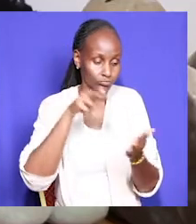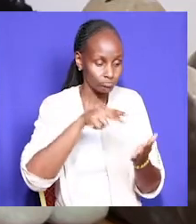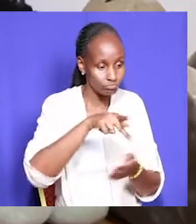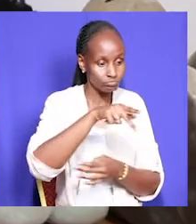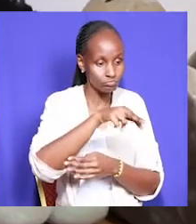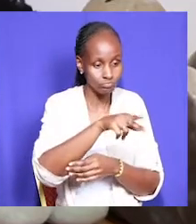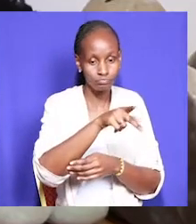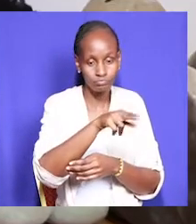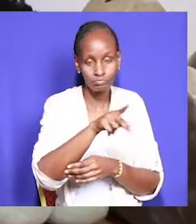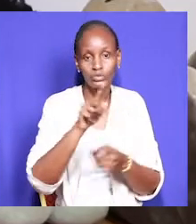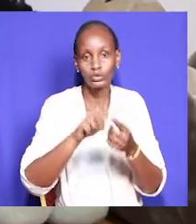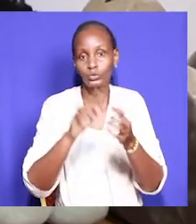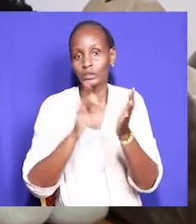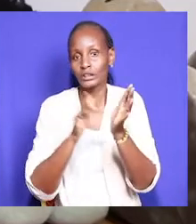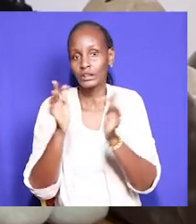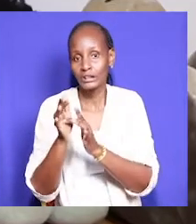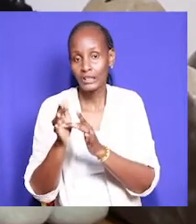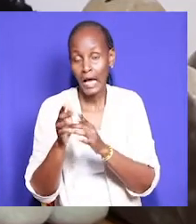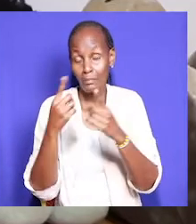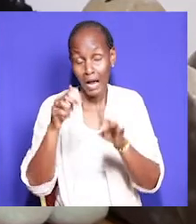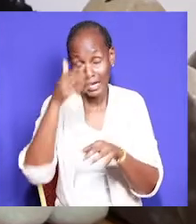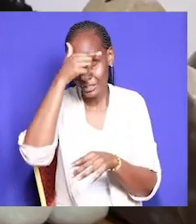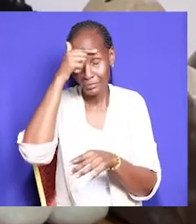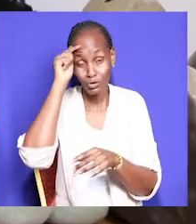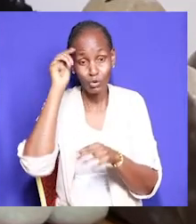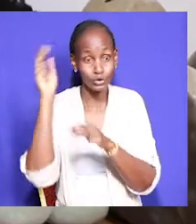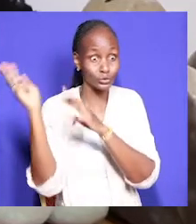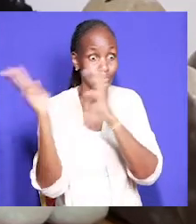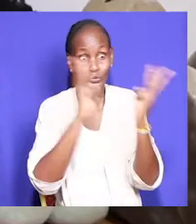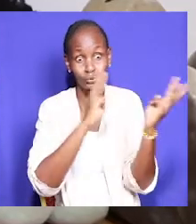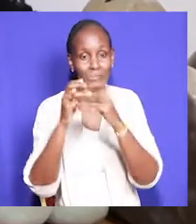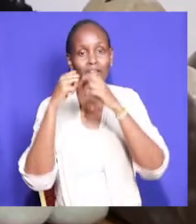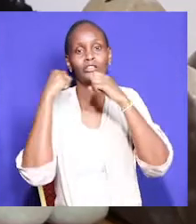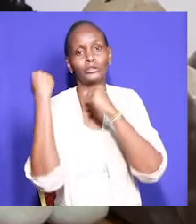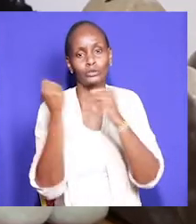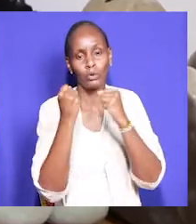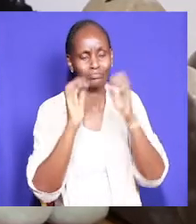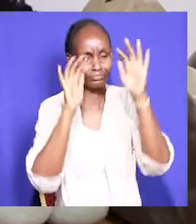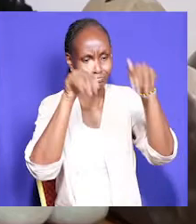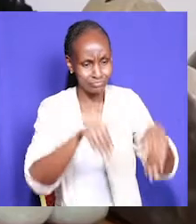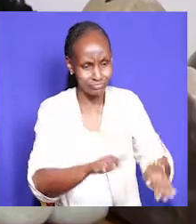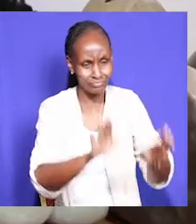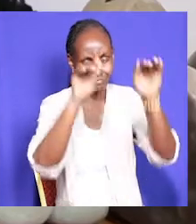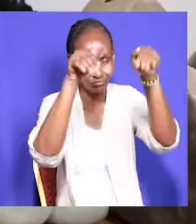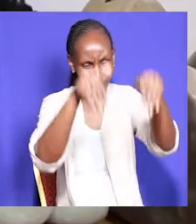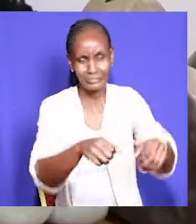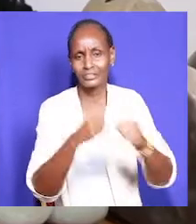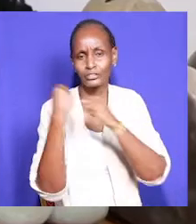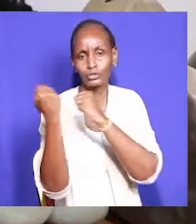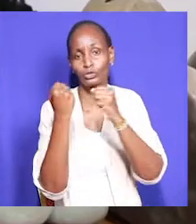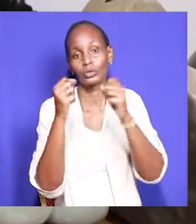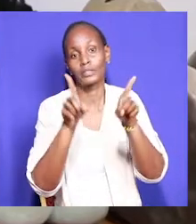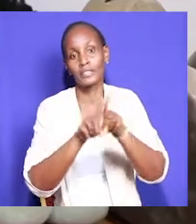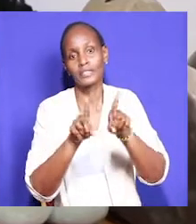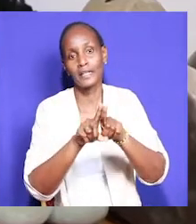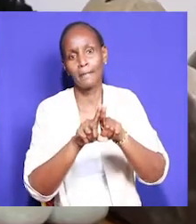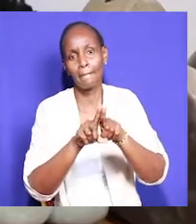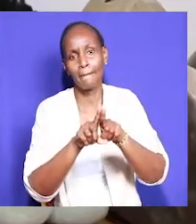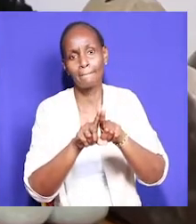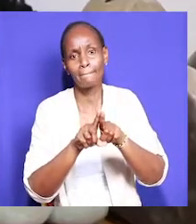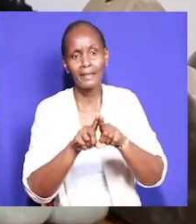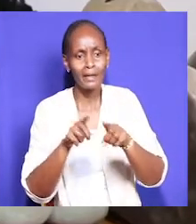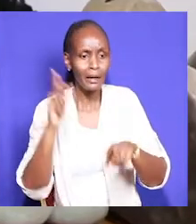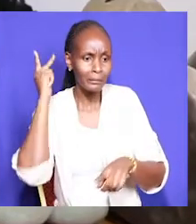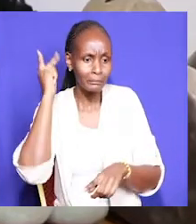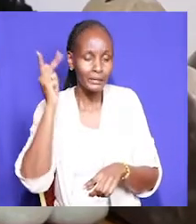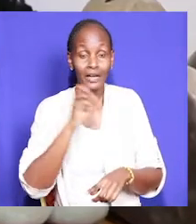to Jesus. But because the wind was so strong, there were so many waves, and the waves were strong. And Peter got